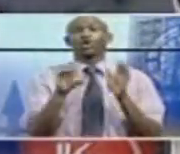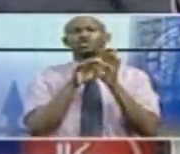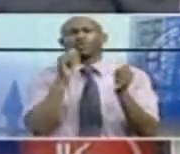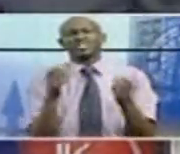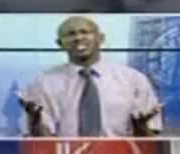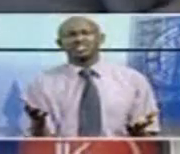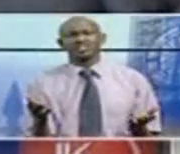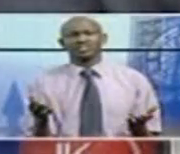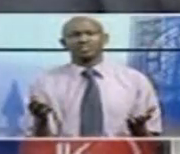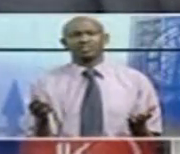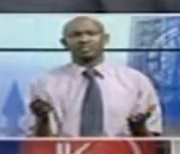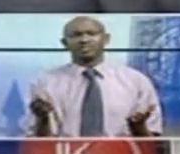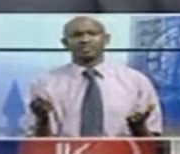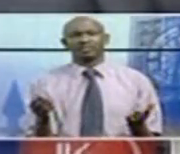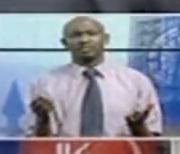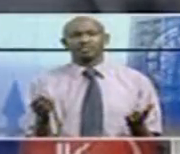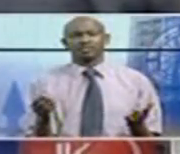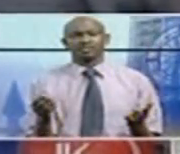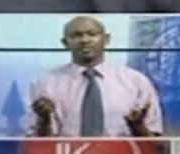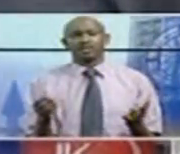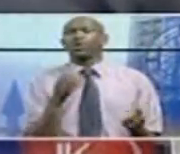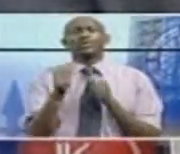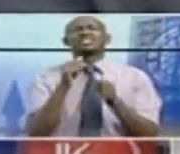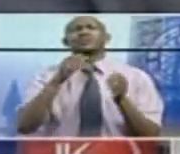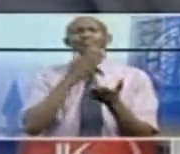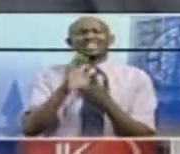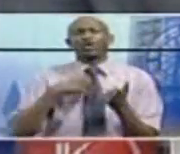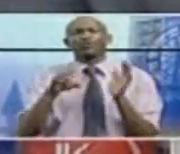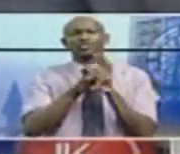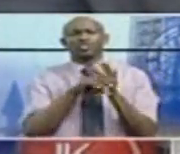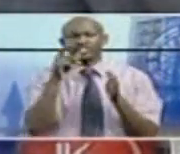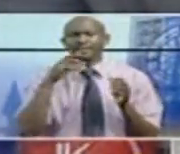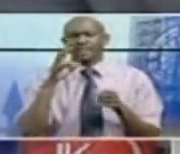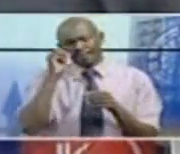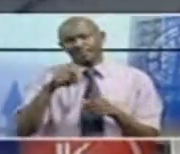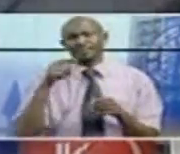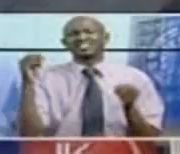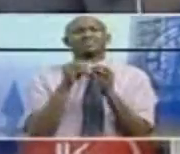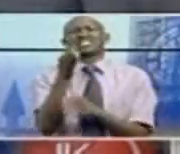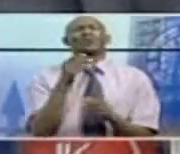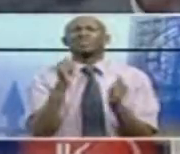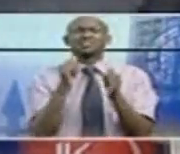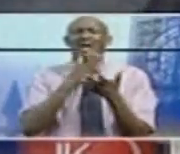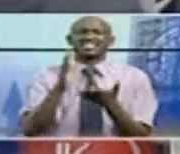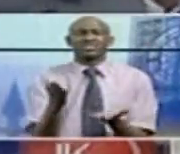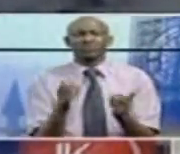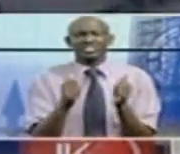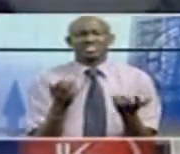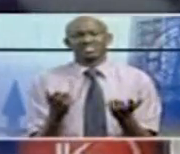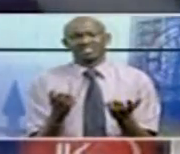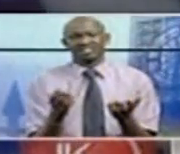is that? It's not unconstitutional. Which part of the constitution is State House open to members of parliament? Which part? The constitution. You're a lawyer,